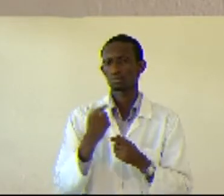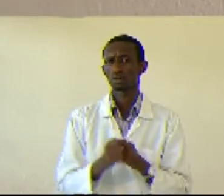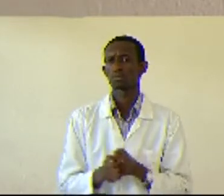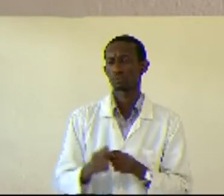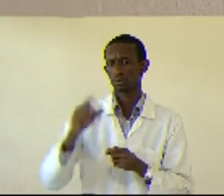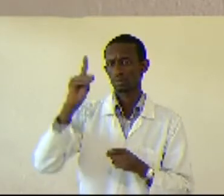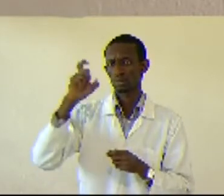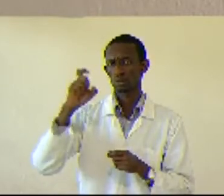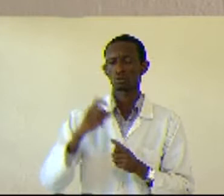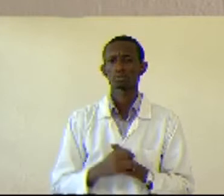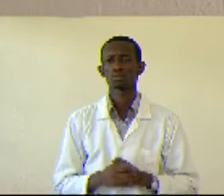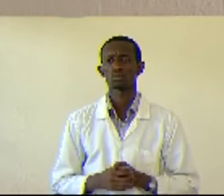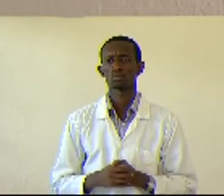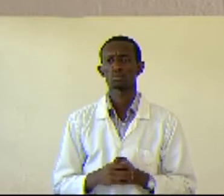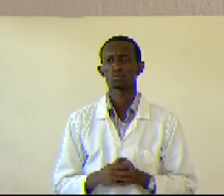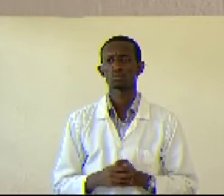dx.